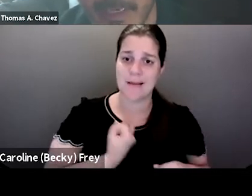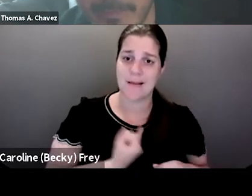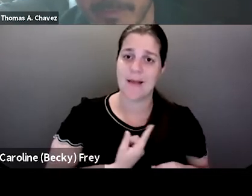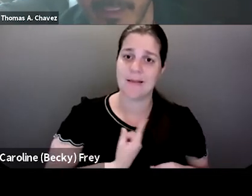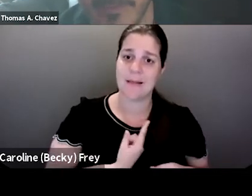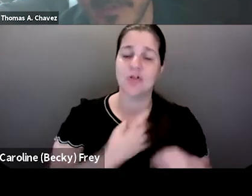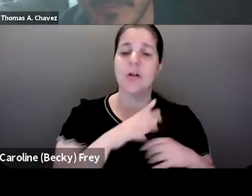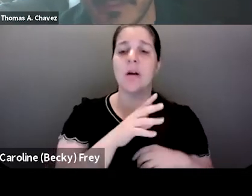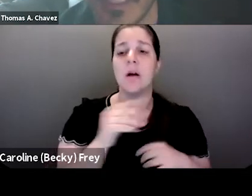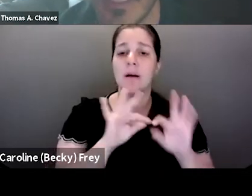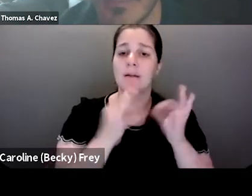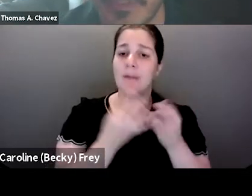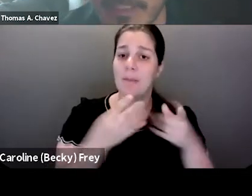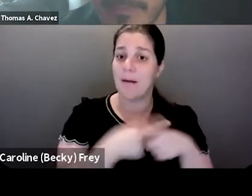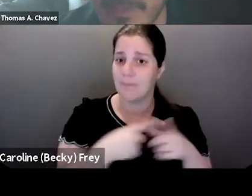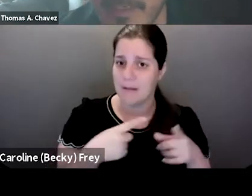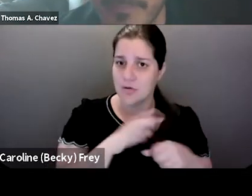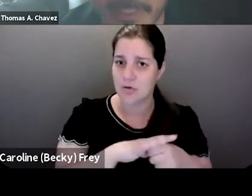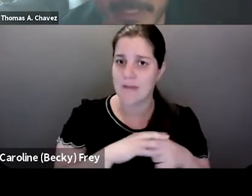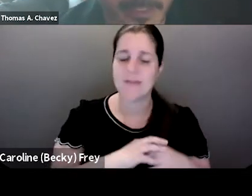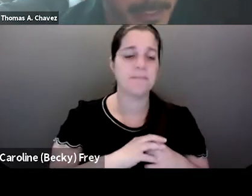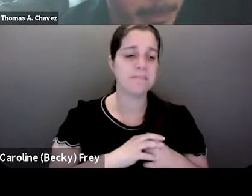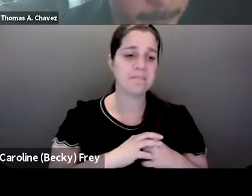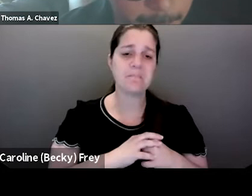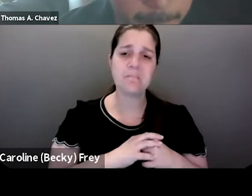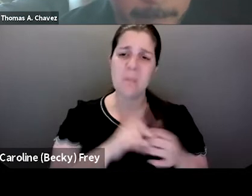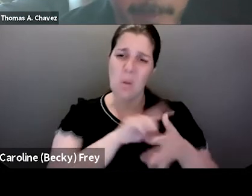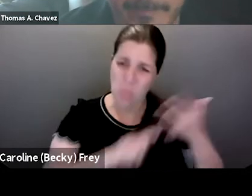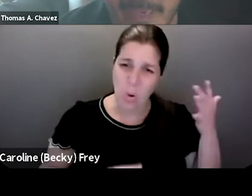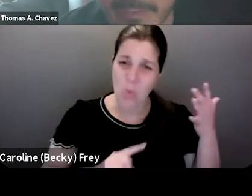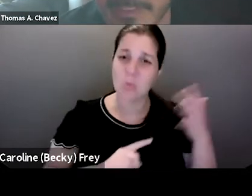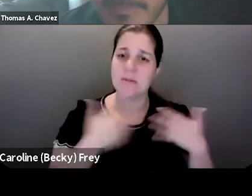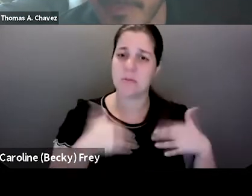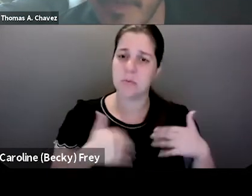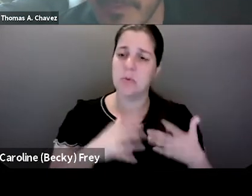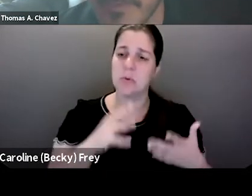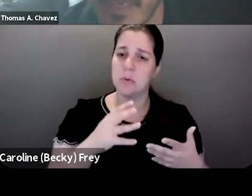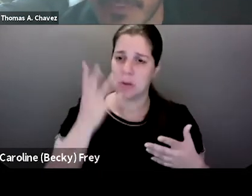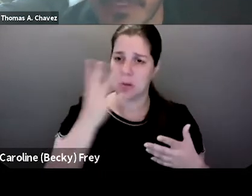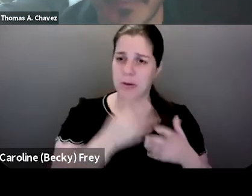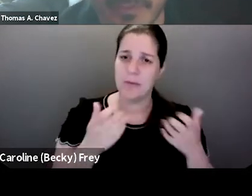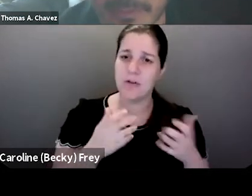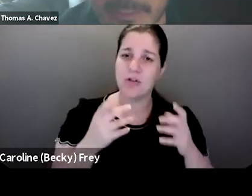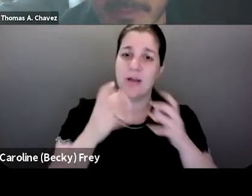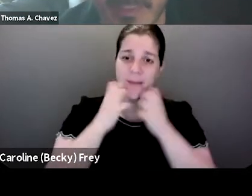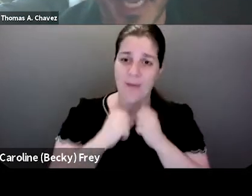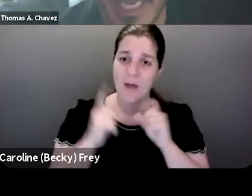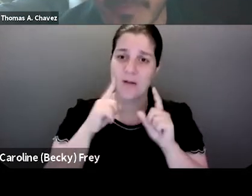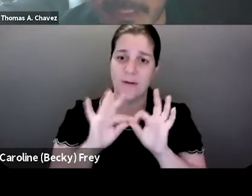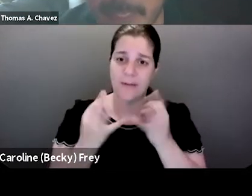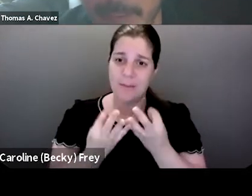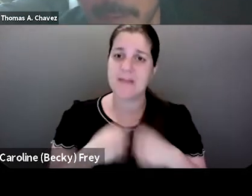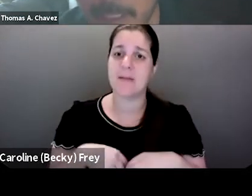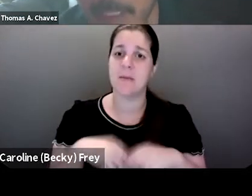family conflict. Protective are pretty much the familism, the values of familism, personalism,